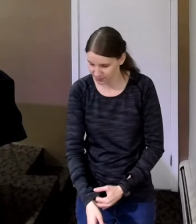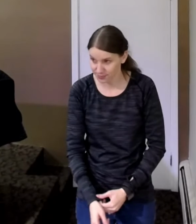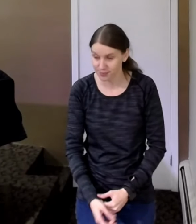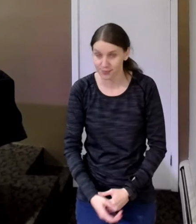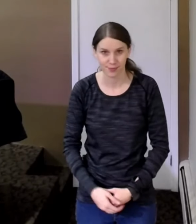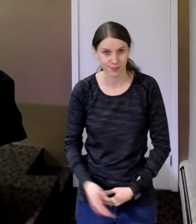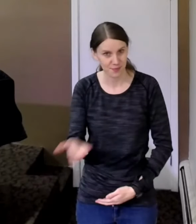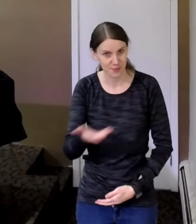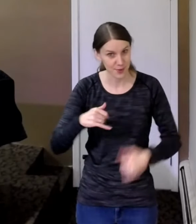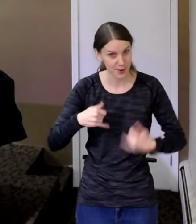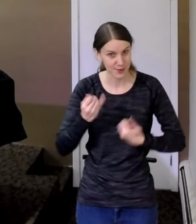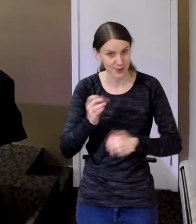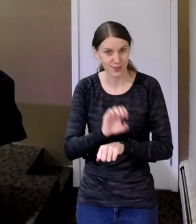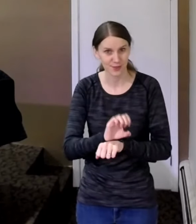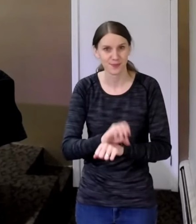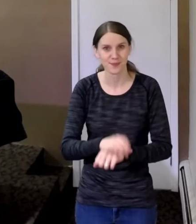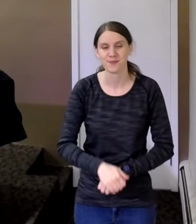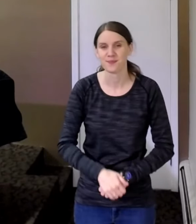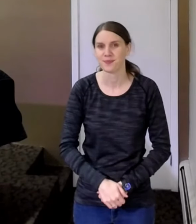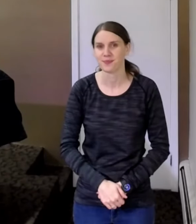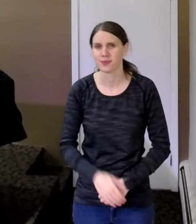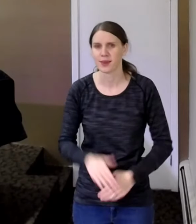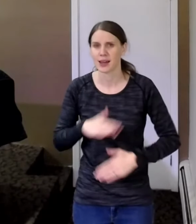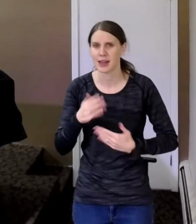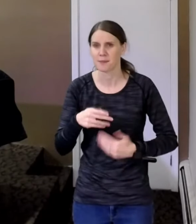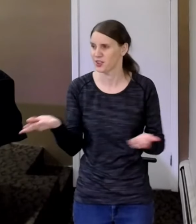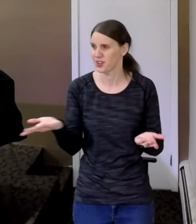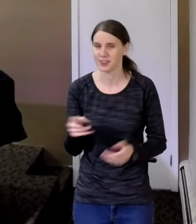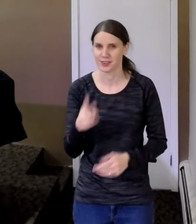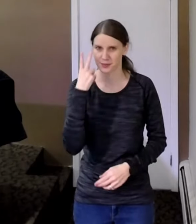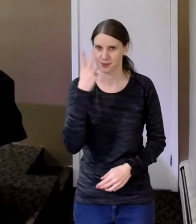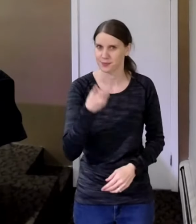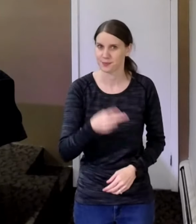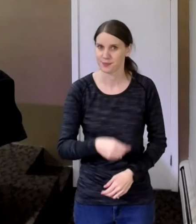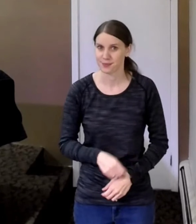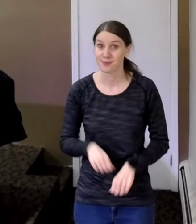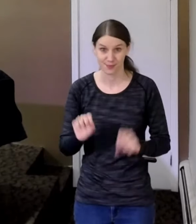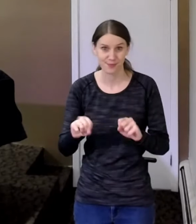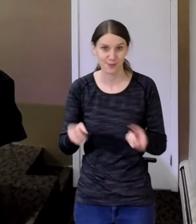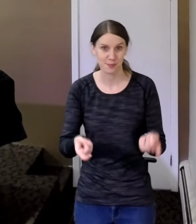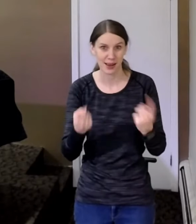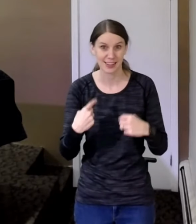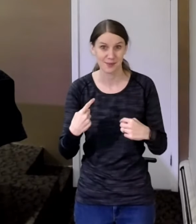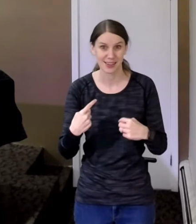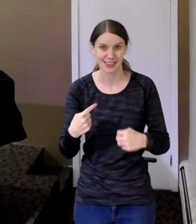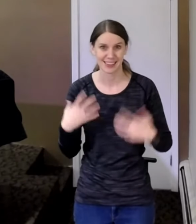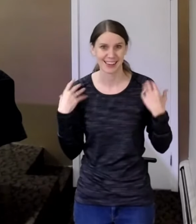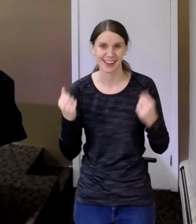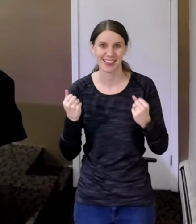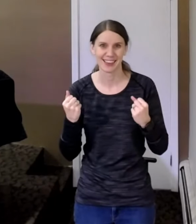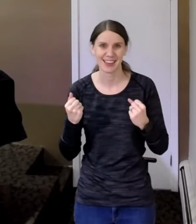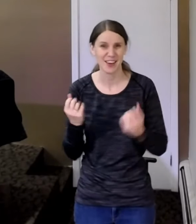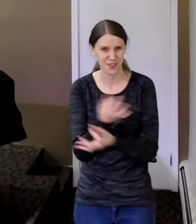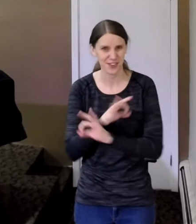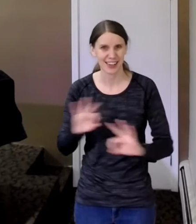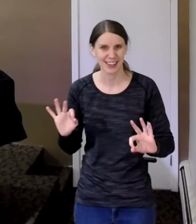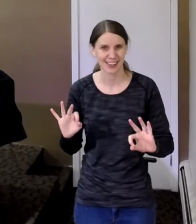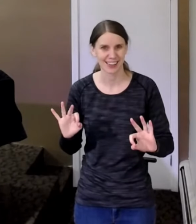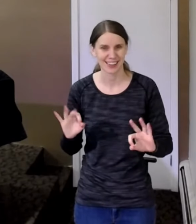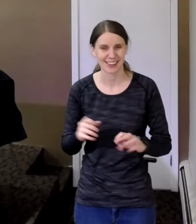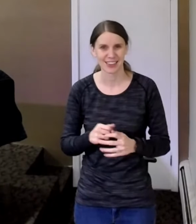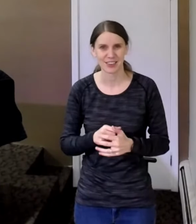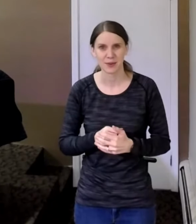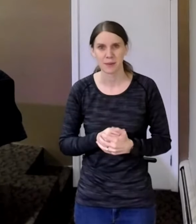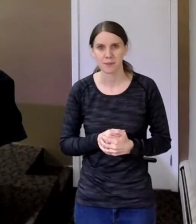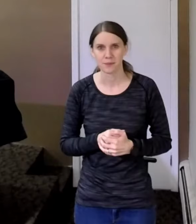Welcome to Joy. So glad you're here. We can be here. We're healthy enough. We're free enough. We have